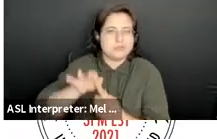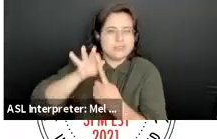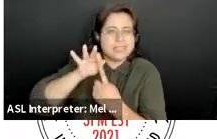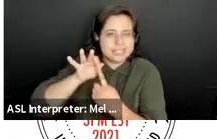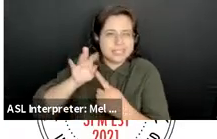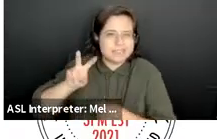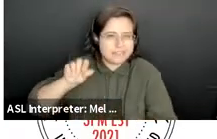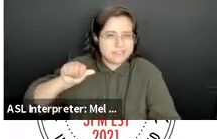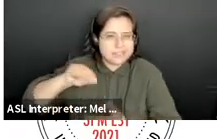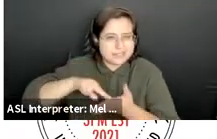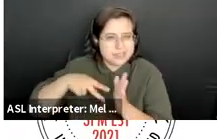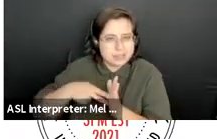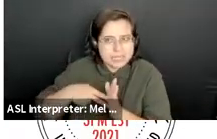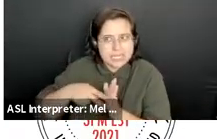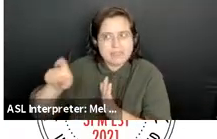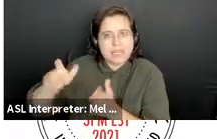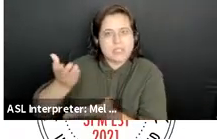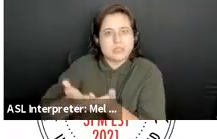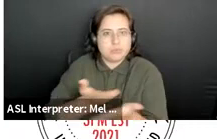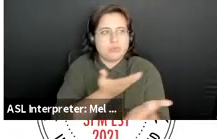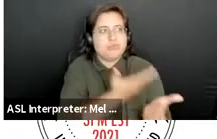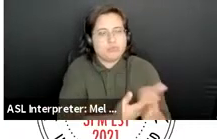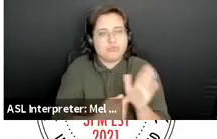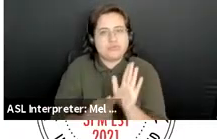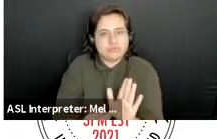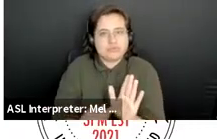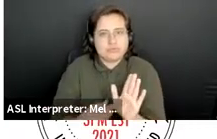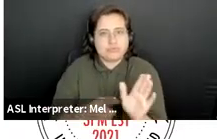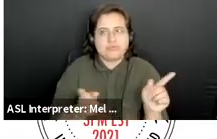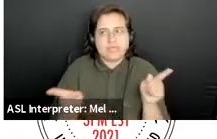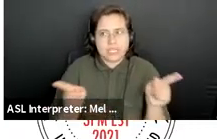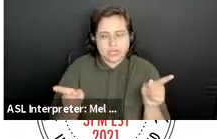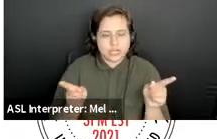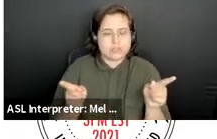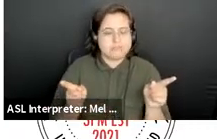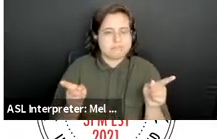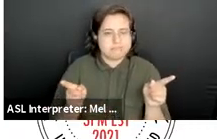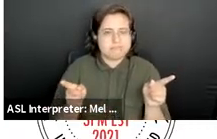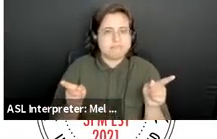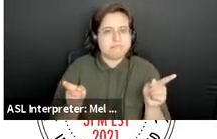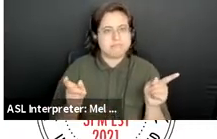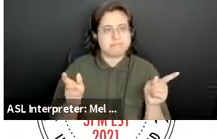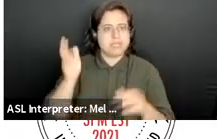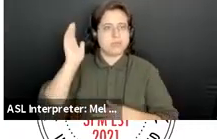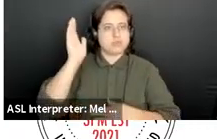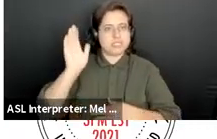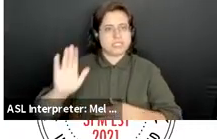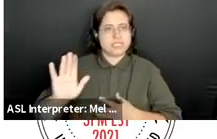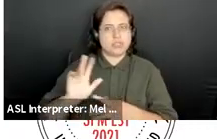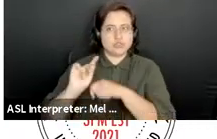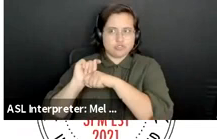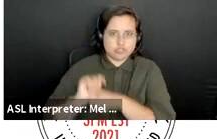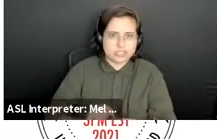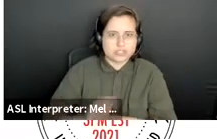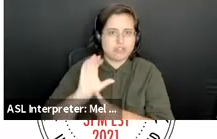in which case they would need to show that they are presenting their traditional and culturally